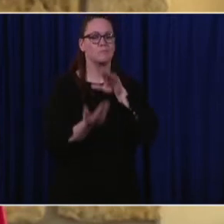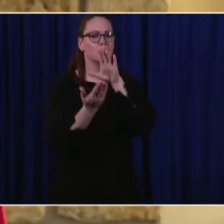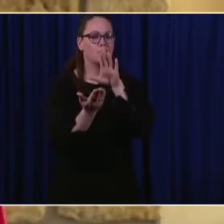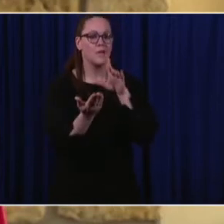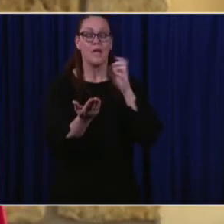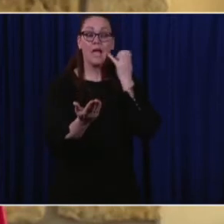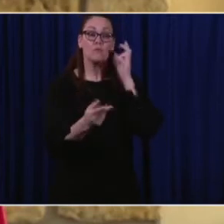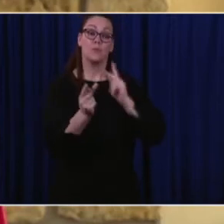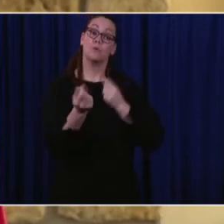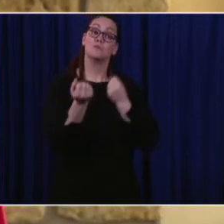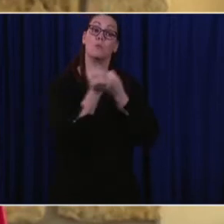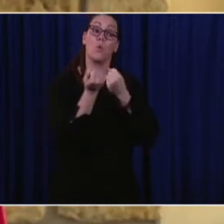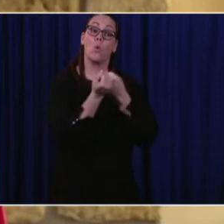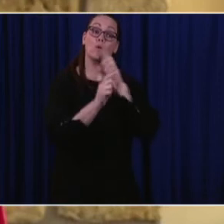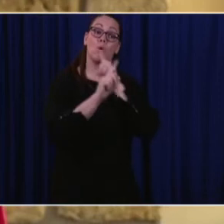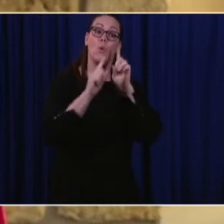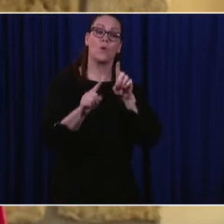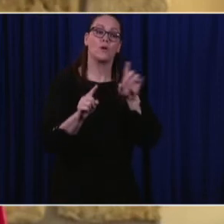that.